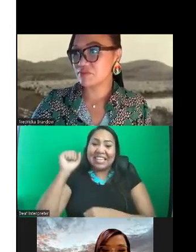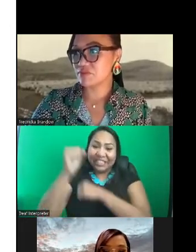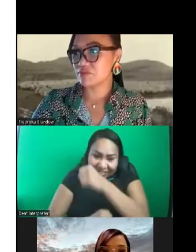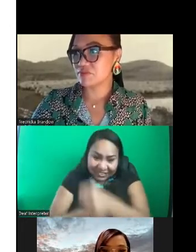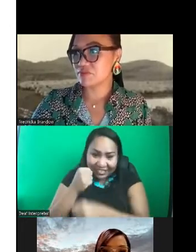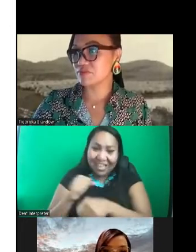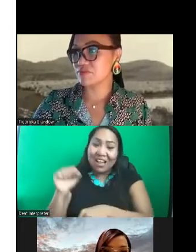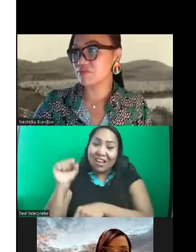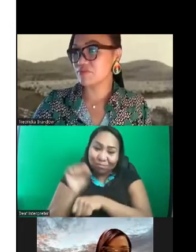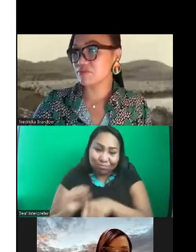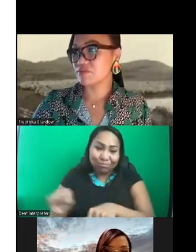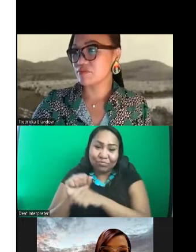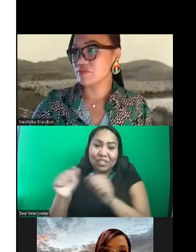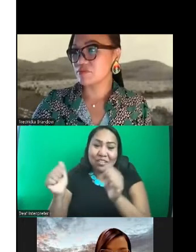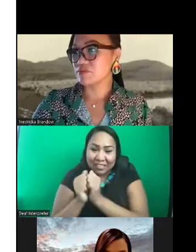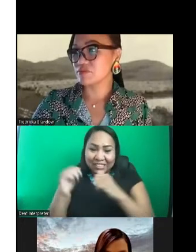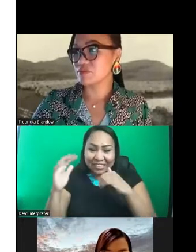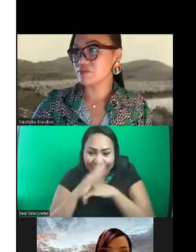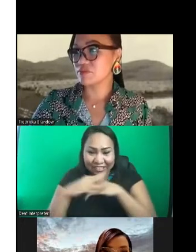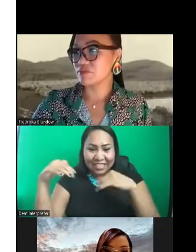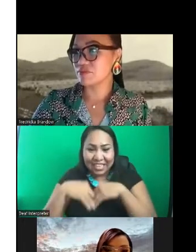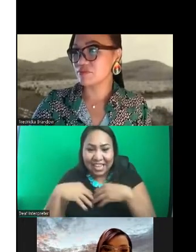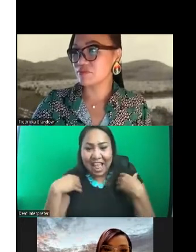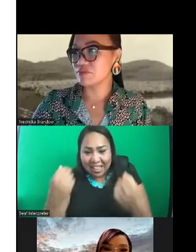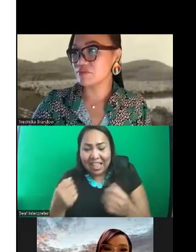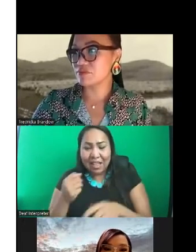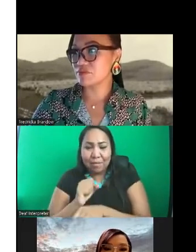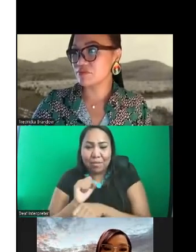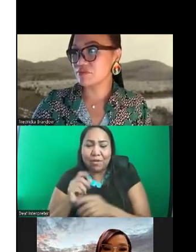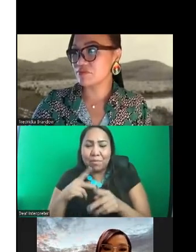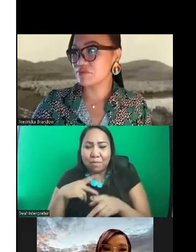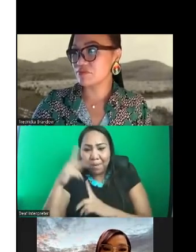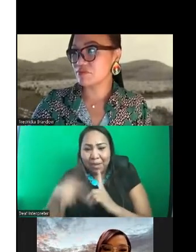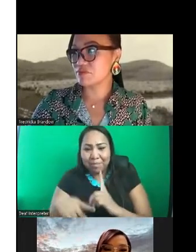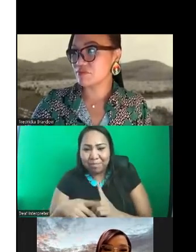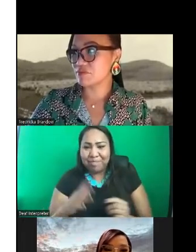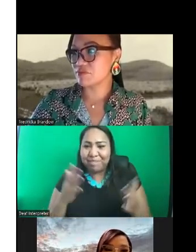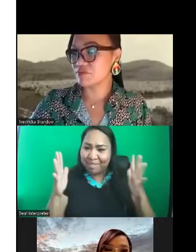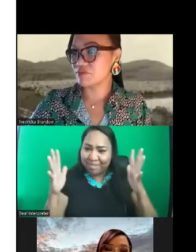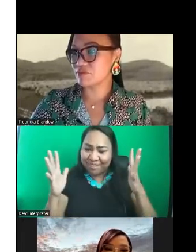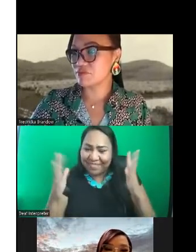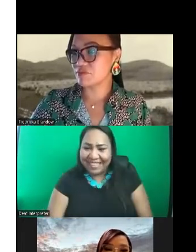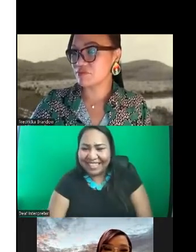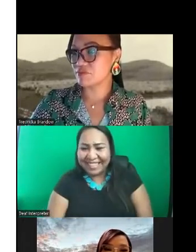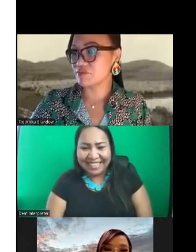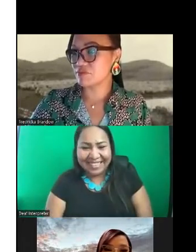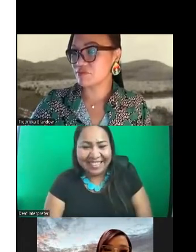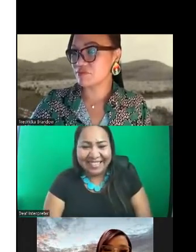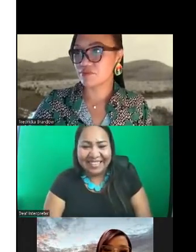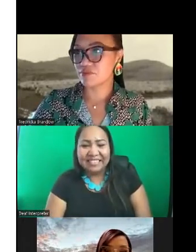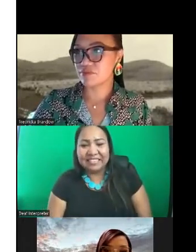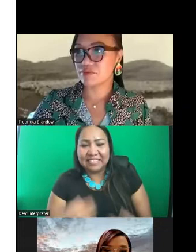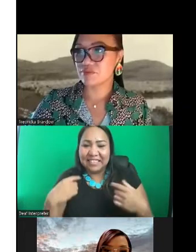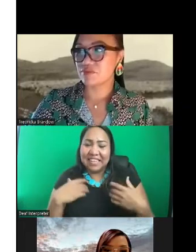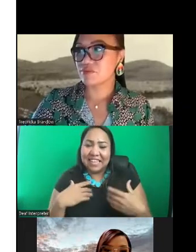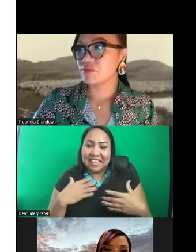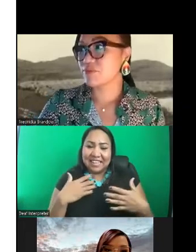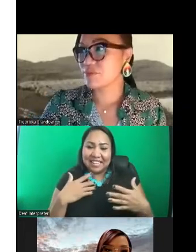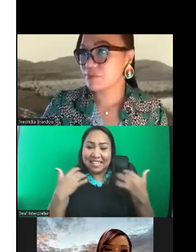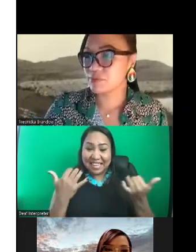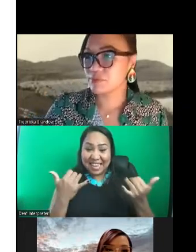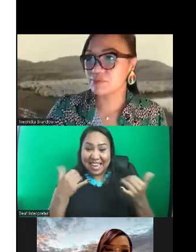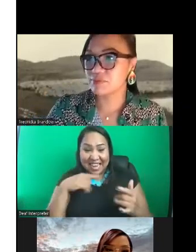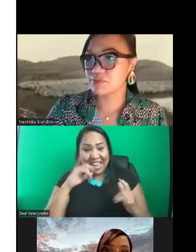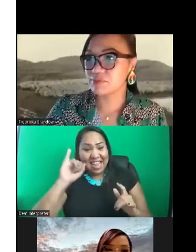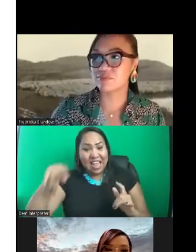Health Worker Program. Next slide. So I wanted to share with you guys with the IPHW